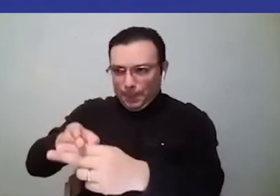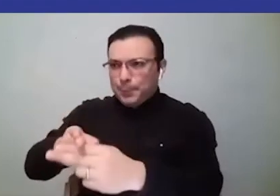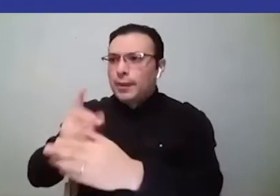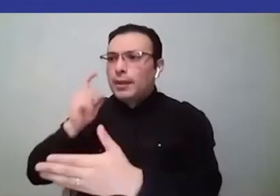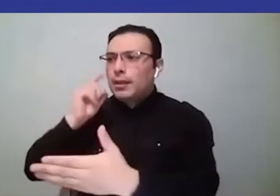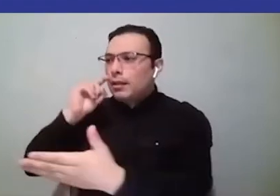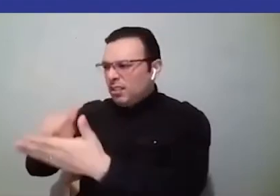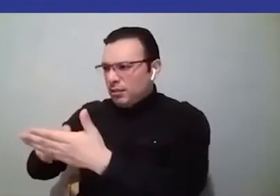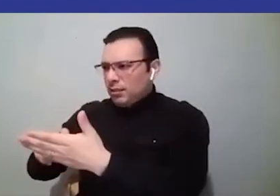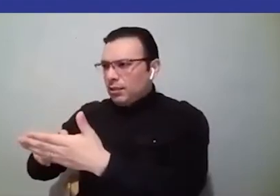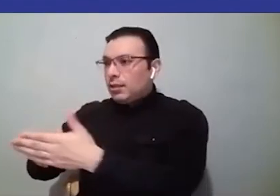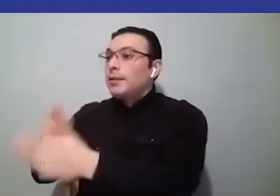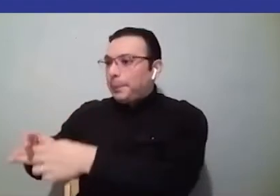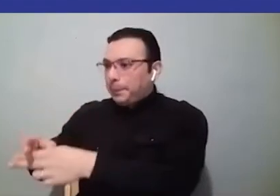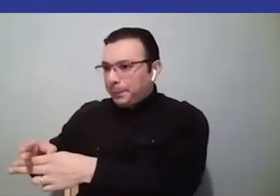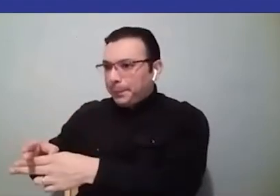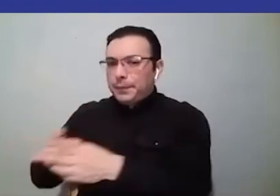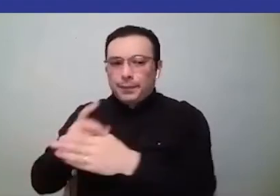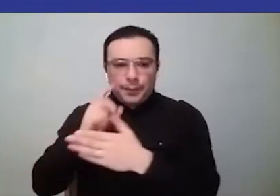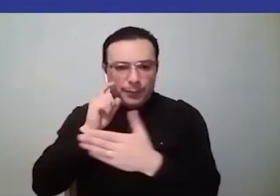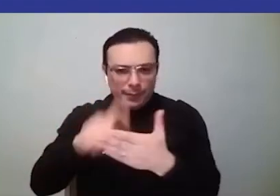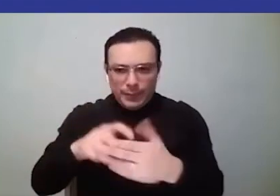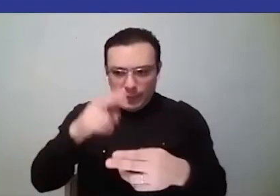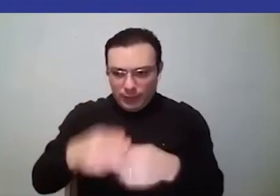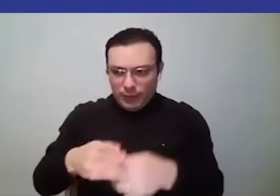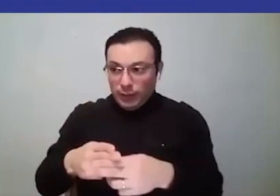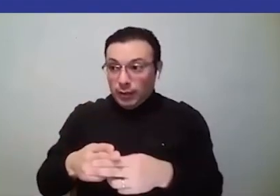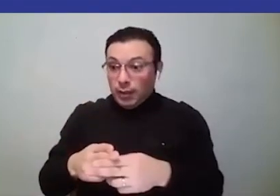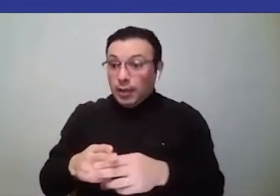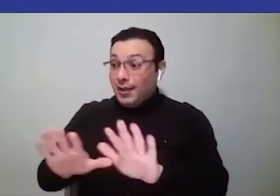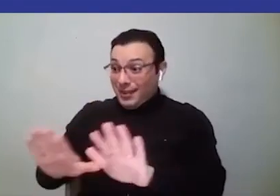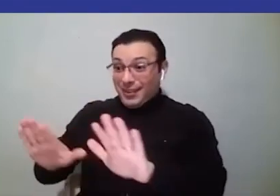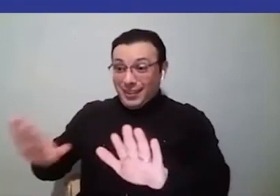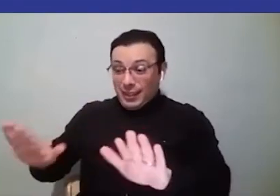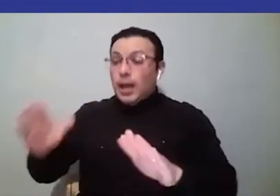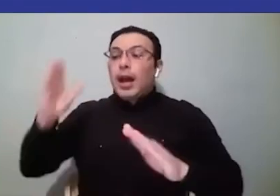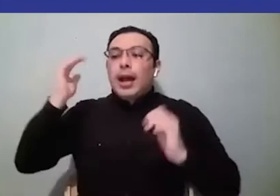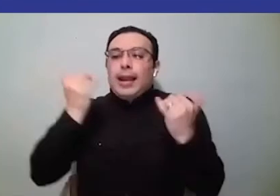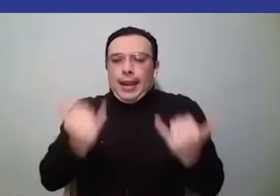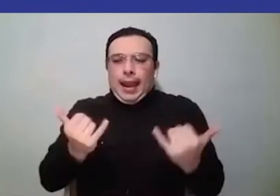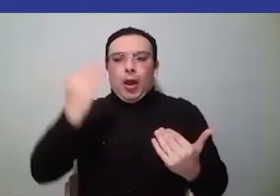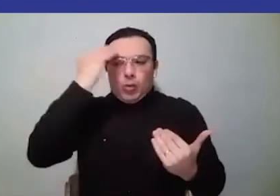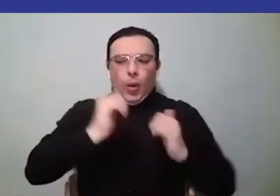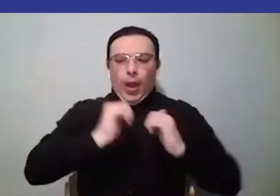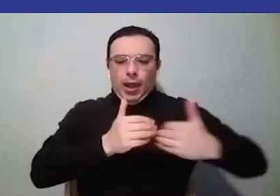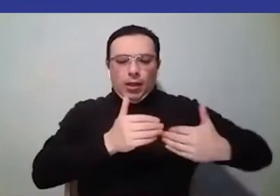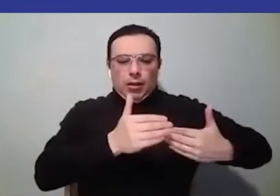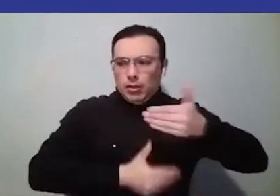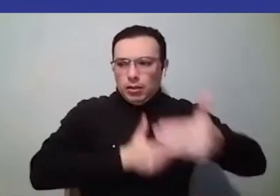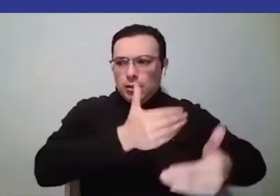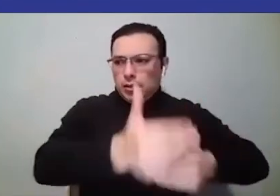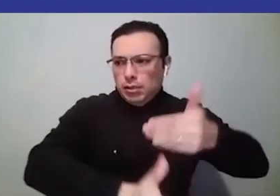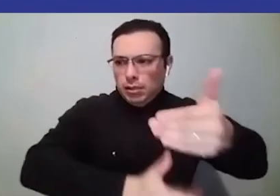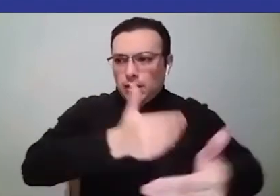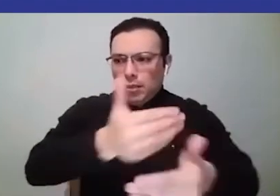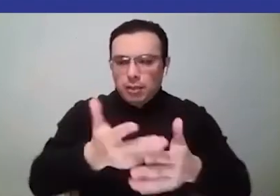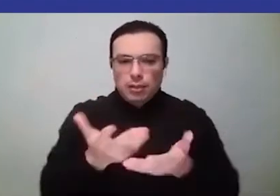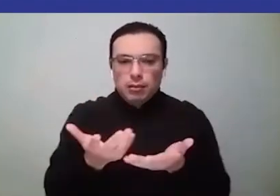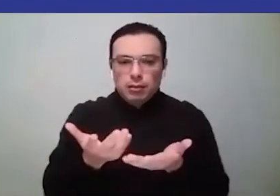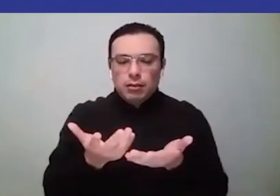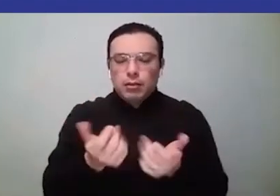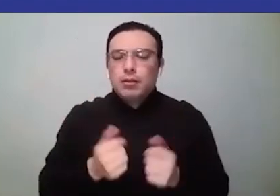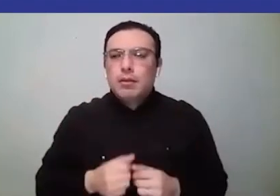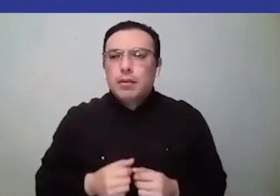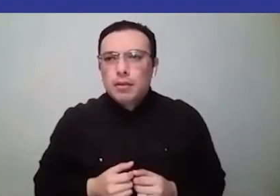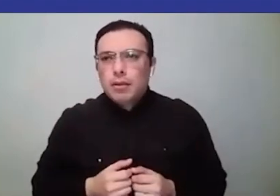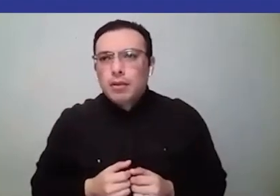pathways. And this profound problem of the